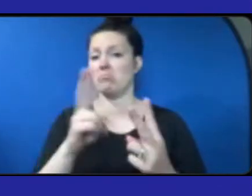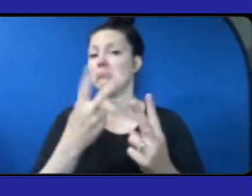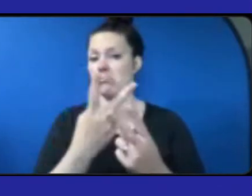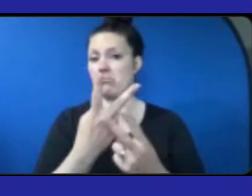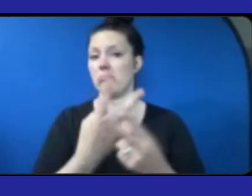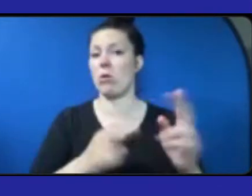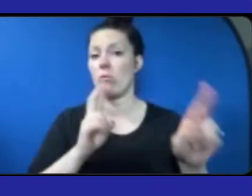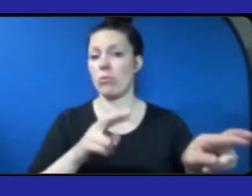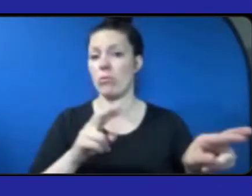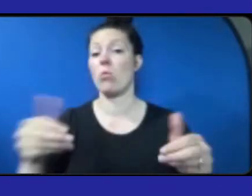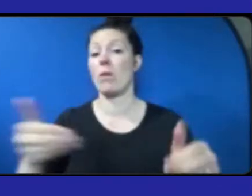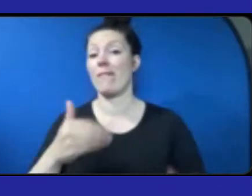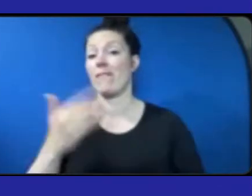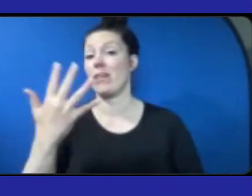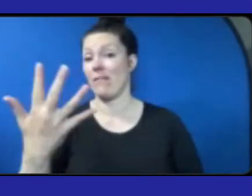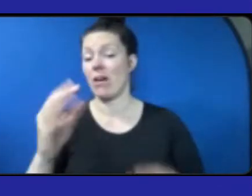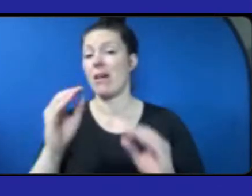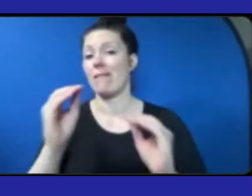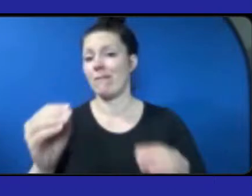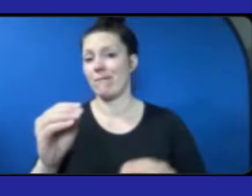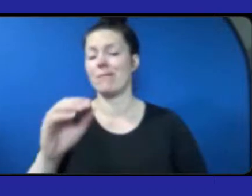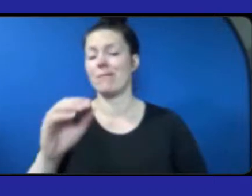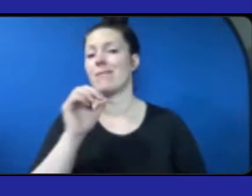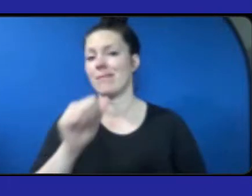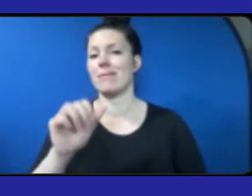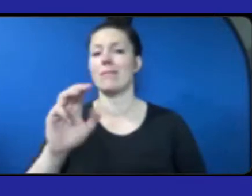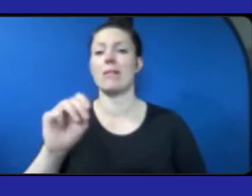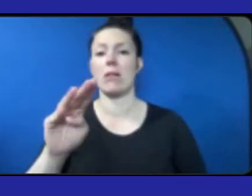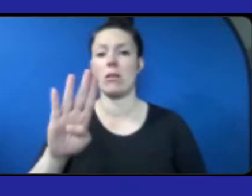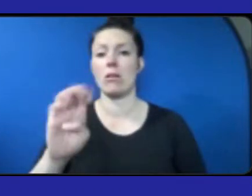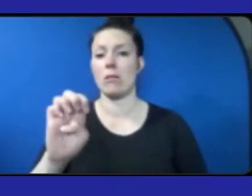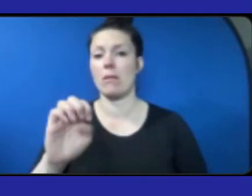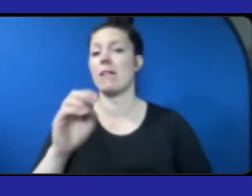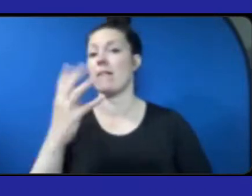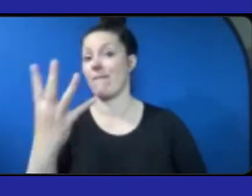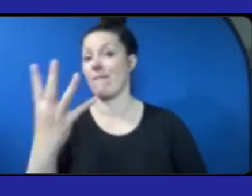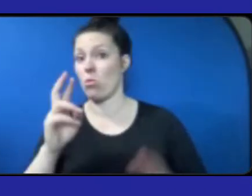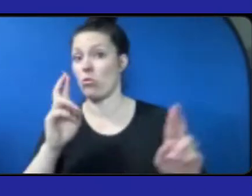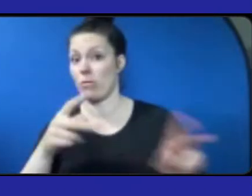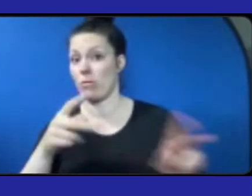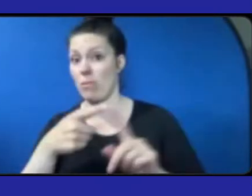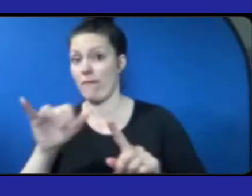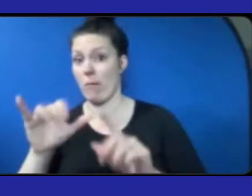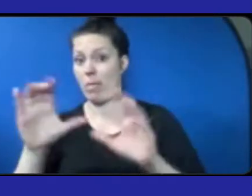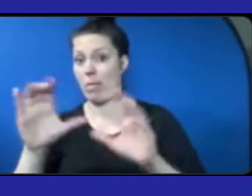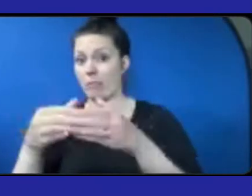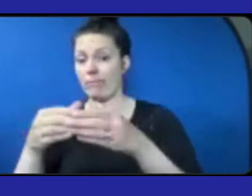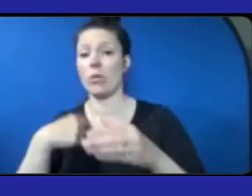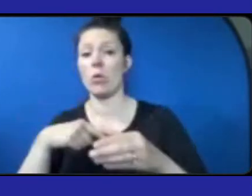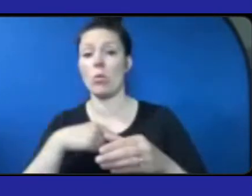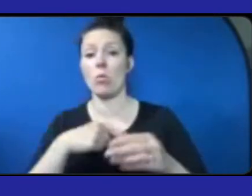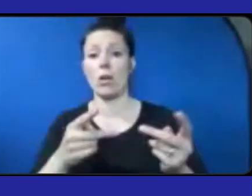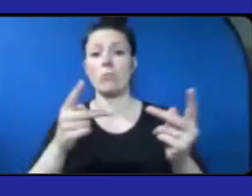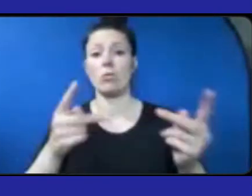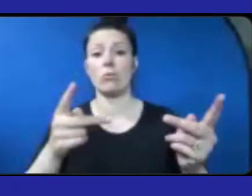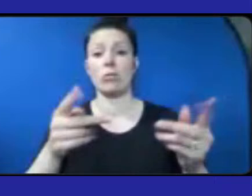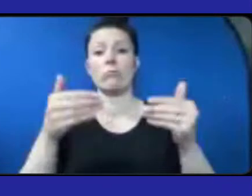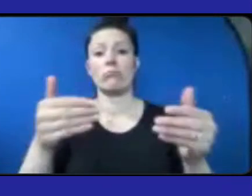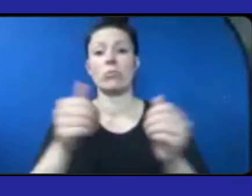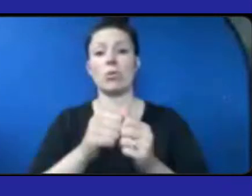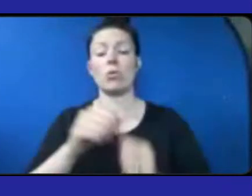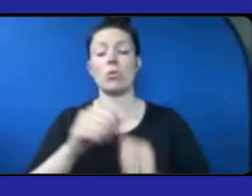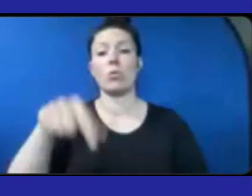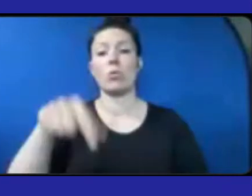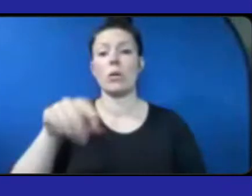5 non-MWBEs and 4 responded. We're proposing, as I said, to go forward with QED,